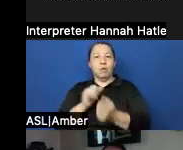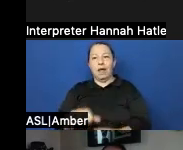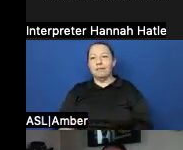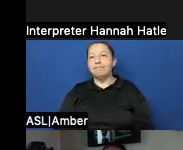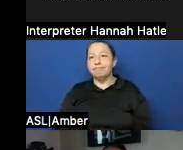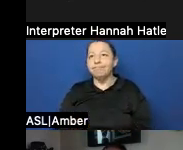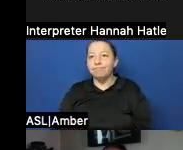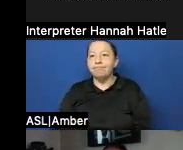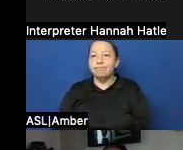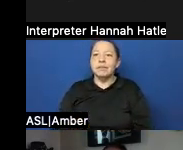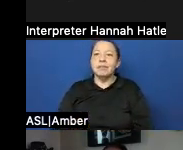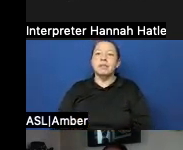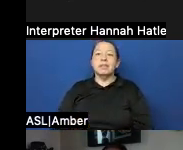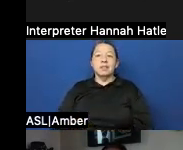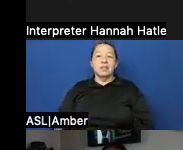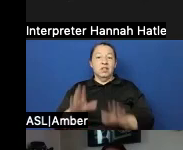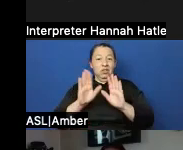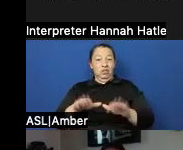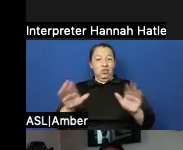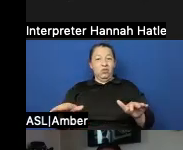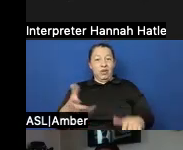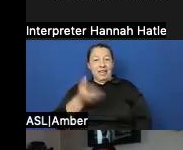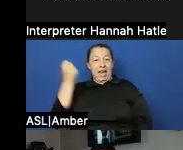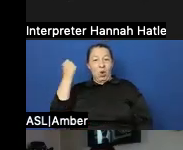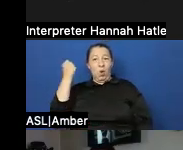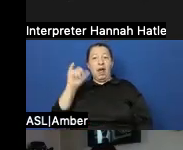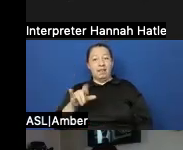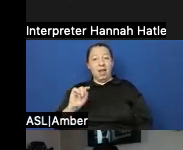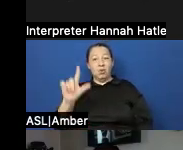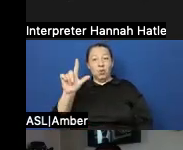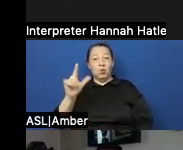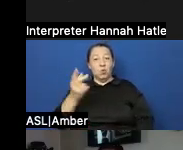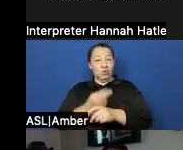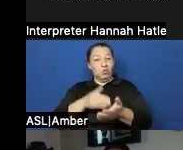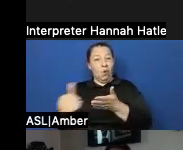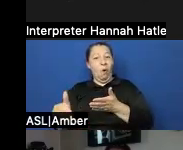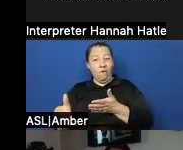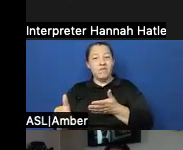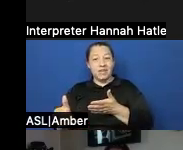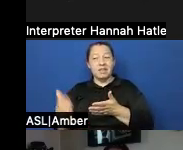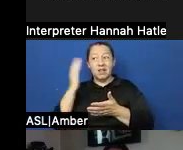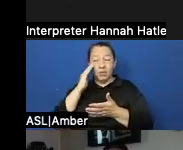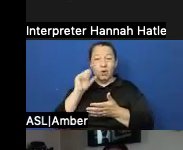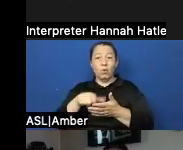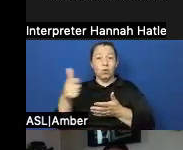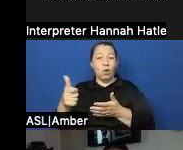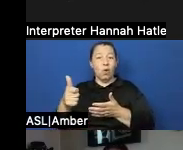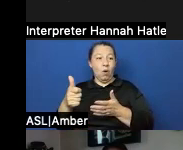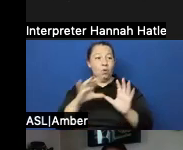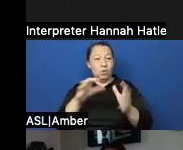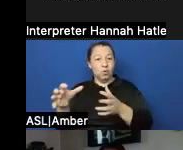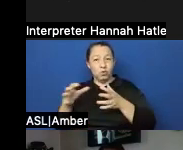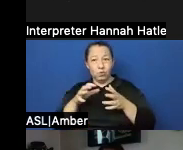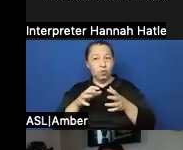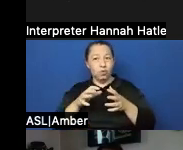Having children taken away from them, that's a tool that's used often, and we know that through other intersections. Having their family finding